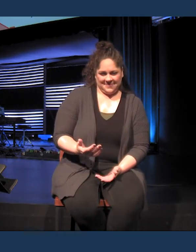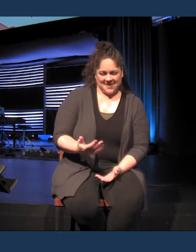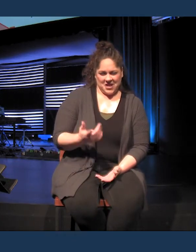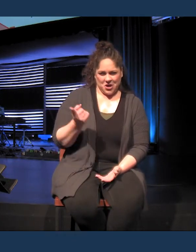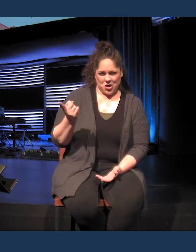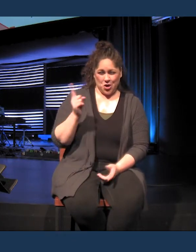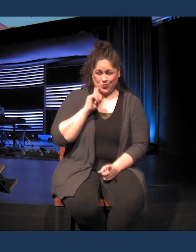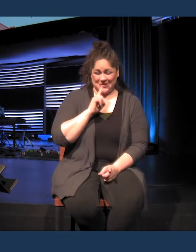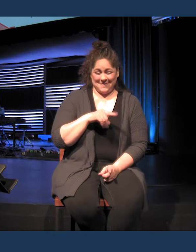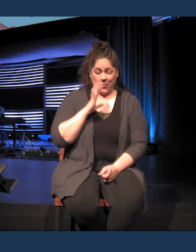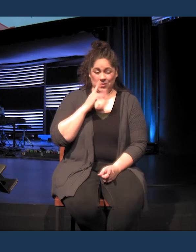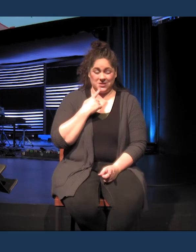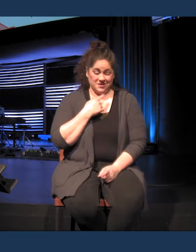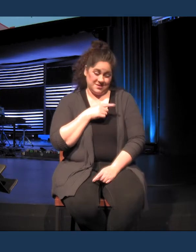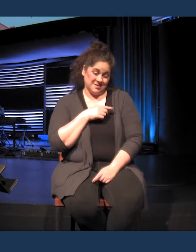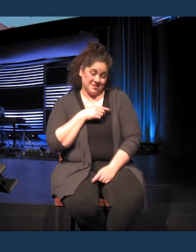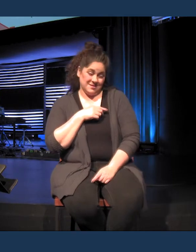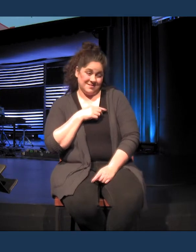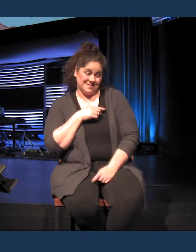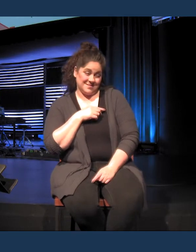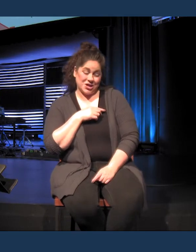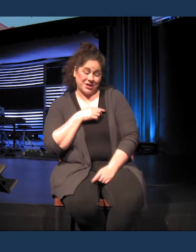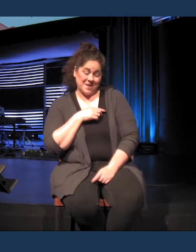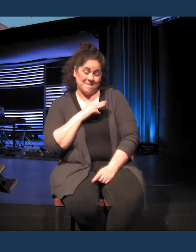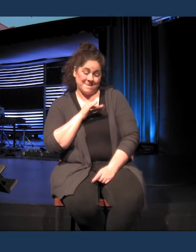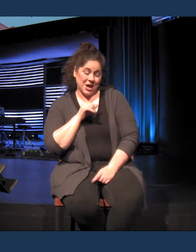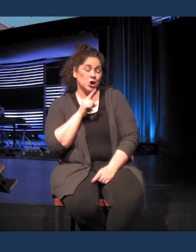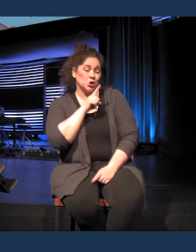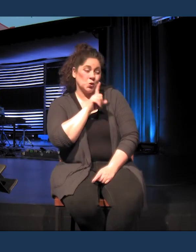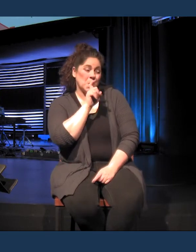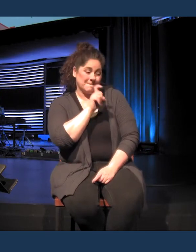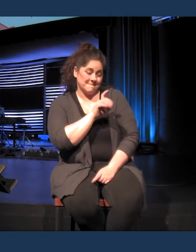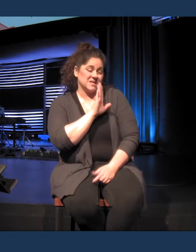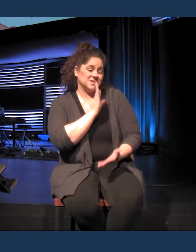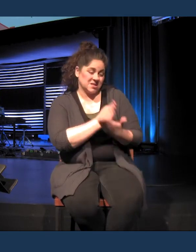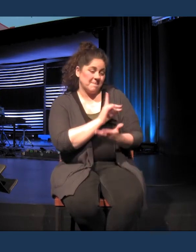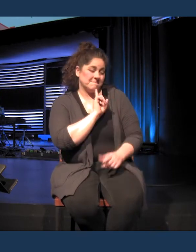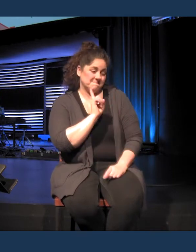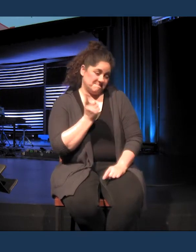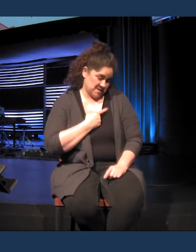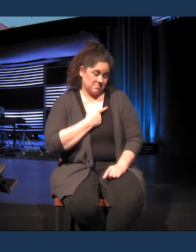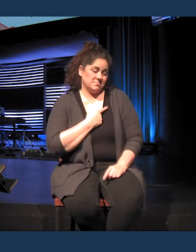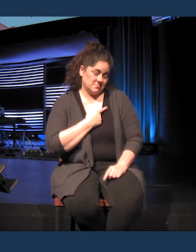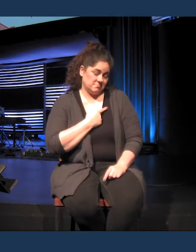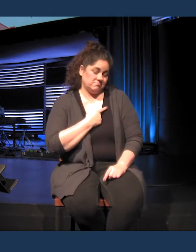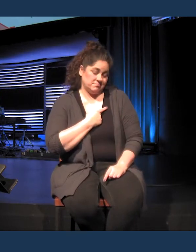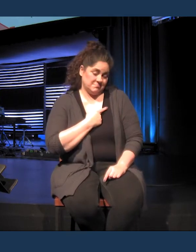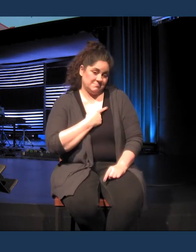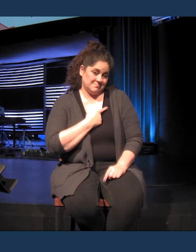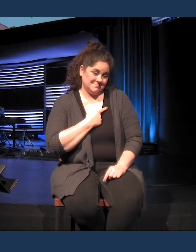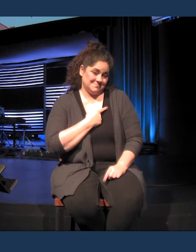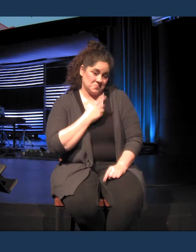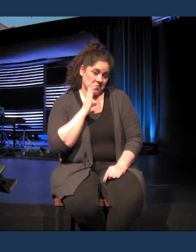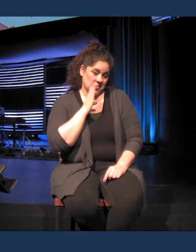I think her response would be, Matt, you must stop telling me what to do.